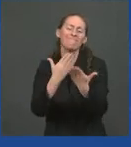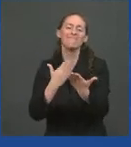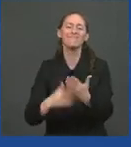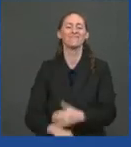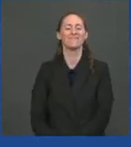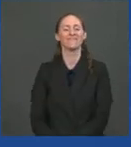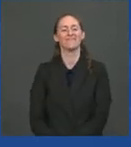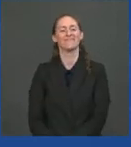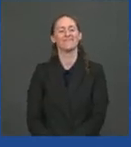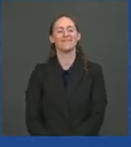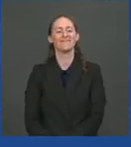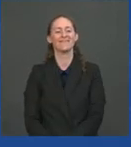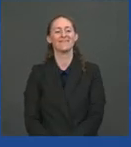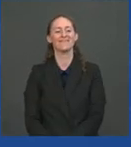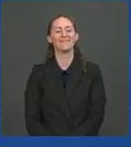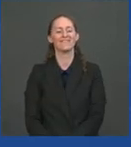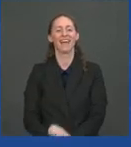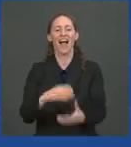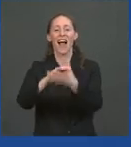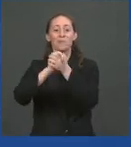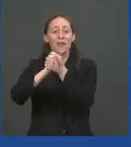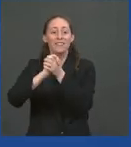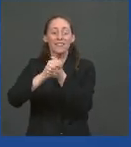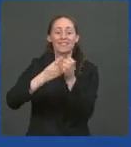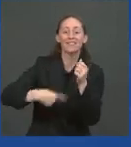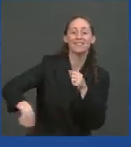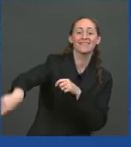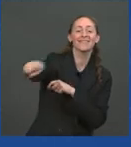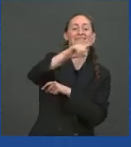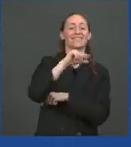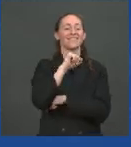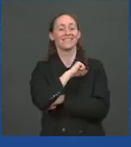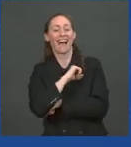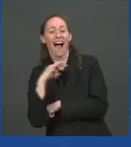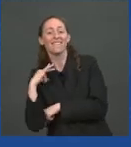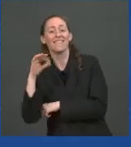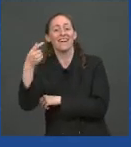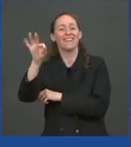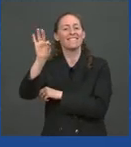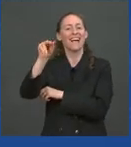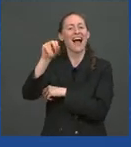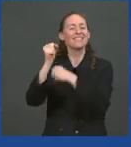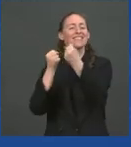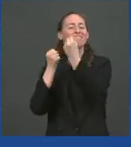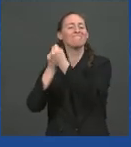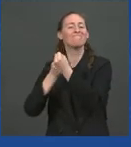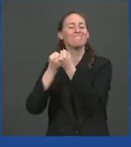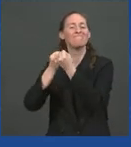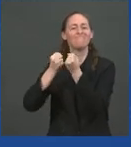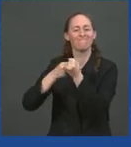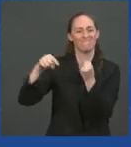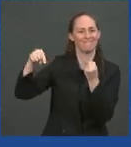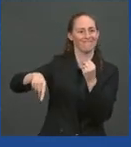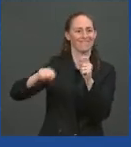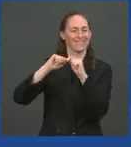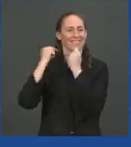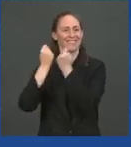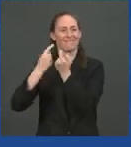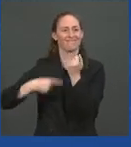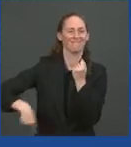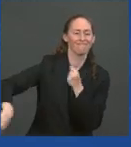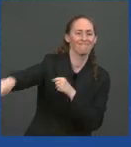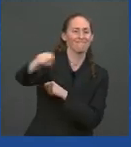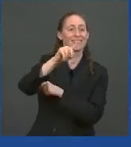congratulations to the staff and to the fans and to everyone here to celebrate, including the second gentleman. Doug, where are you,